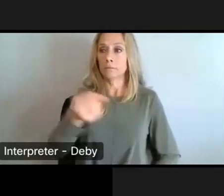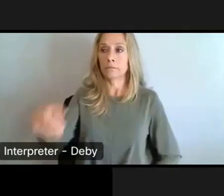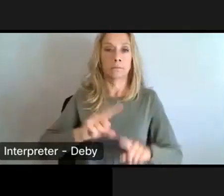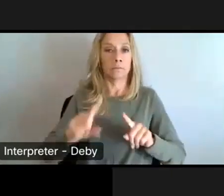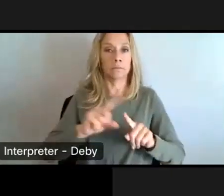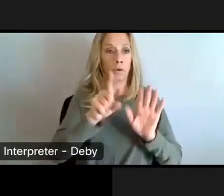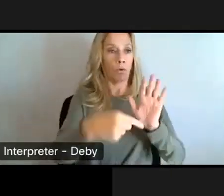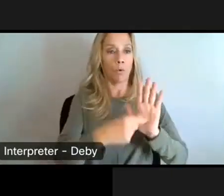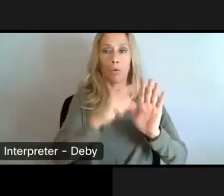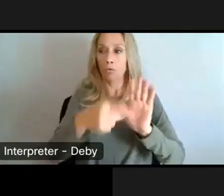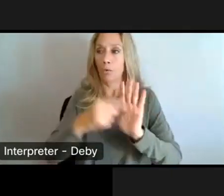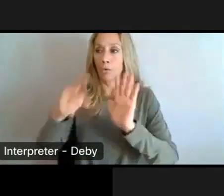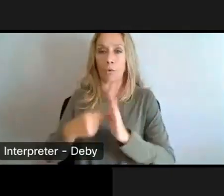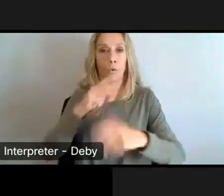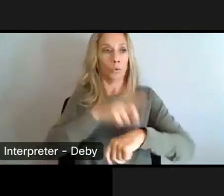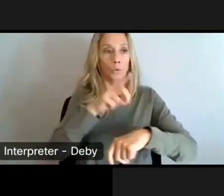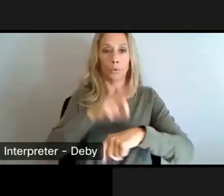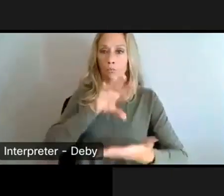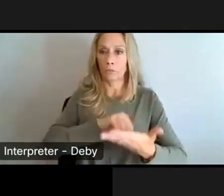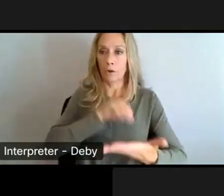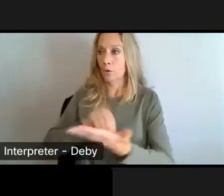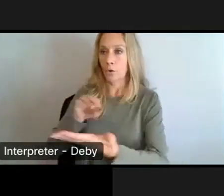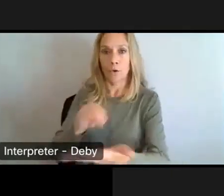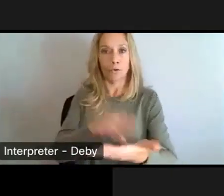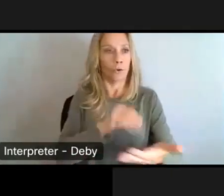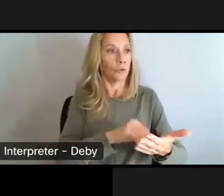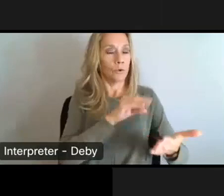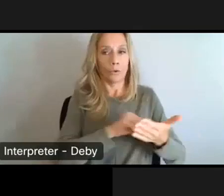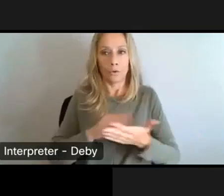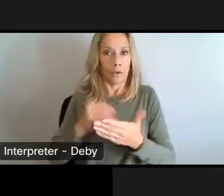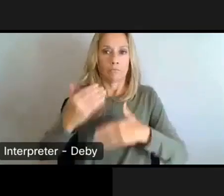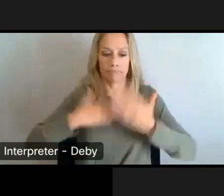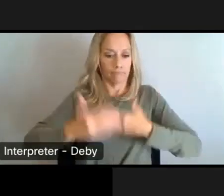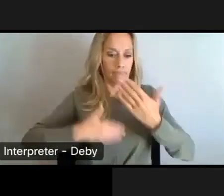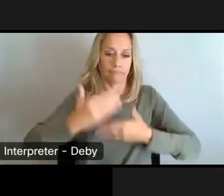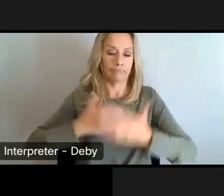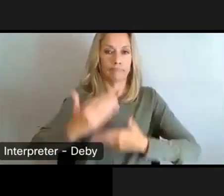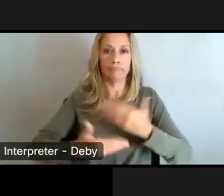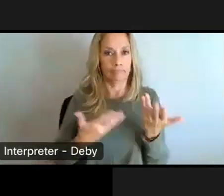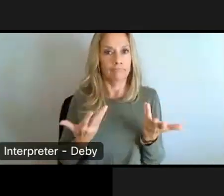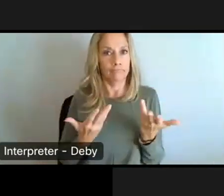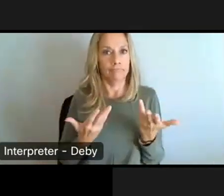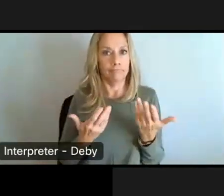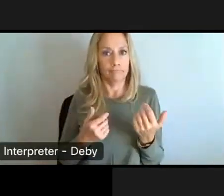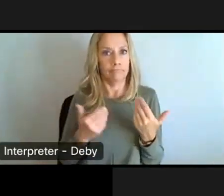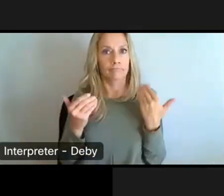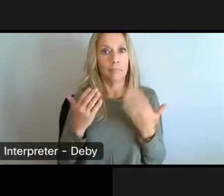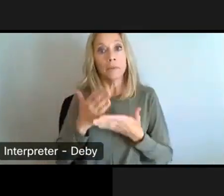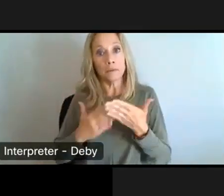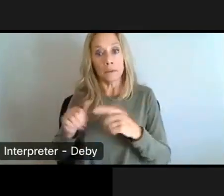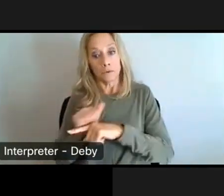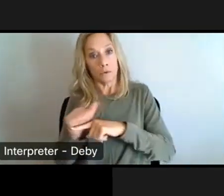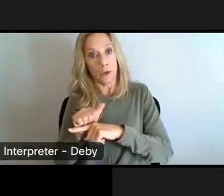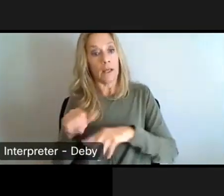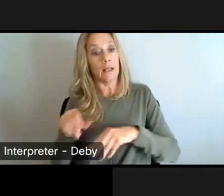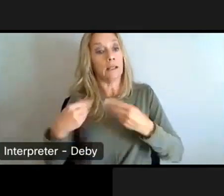new duty positions. And you have to get spun up on it. I mean, you have to there's some training provided to you,